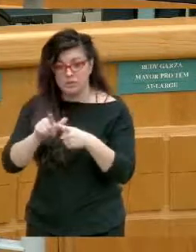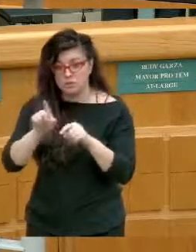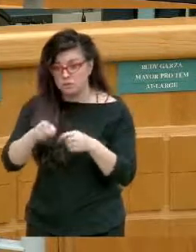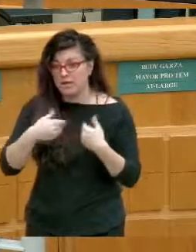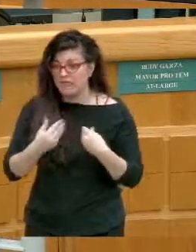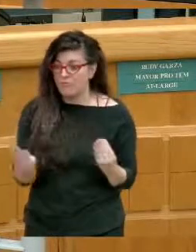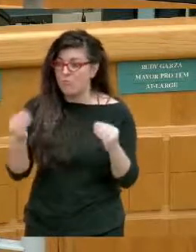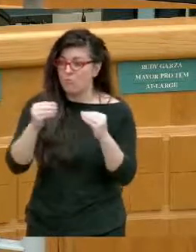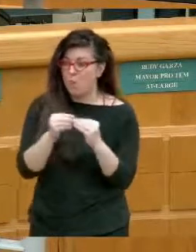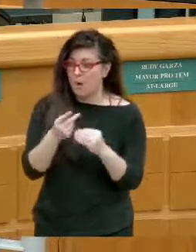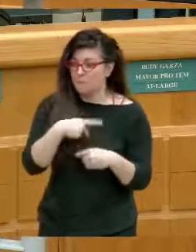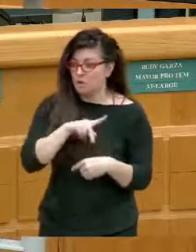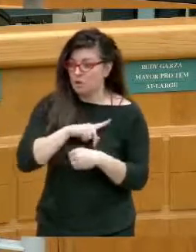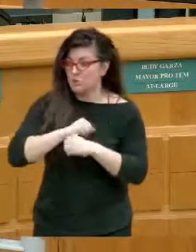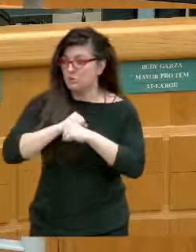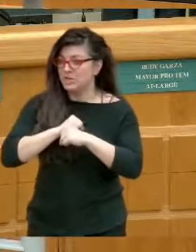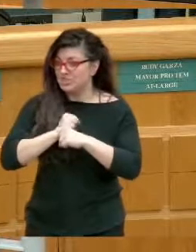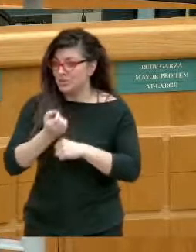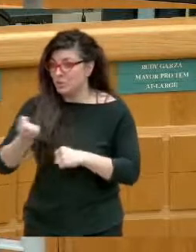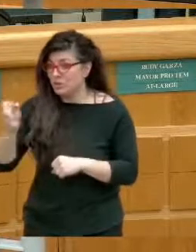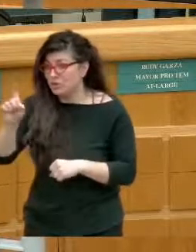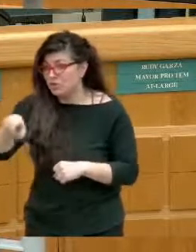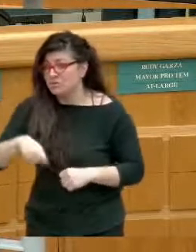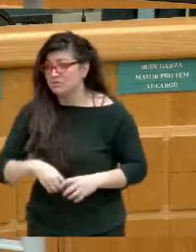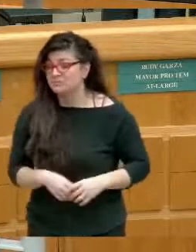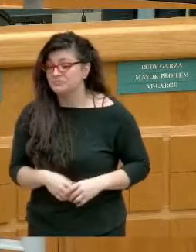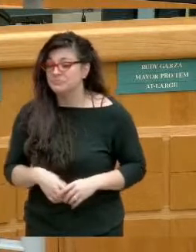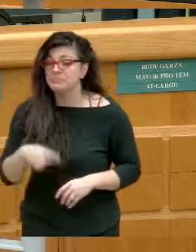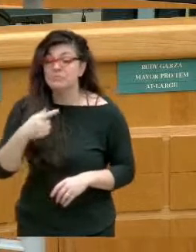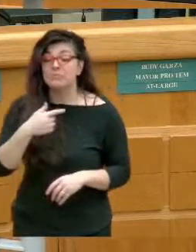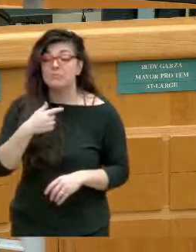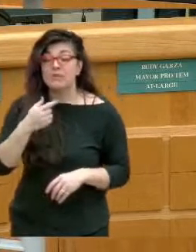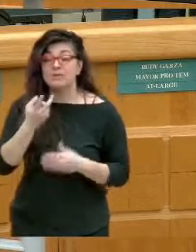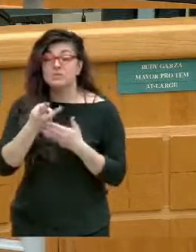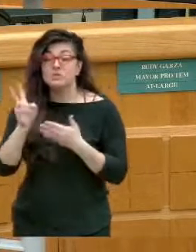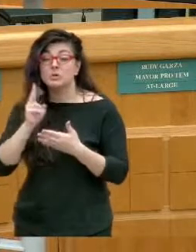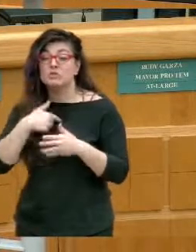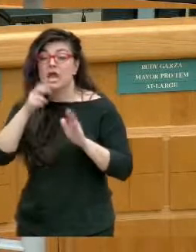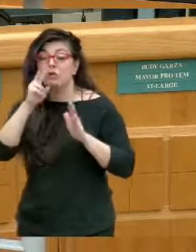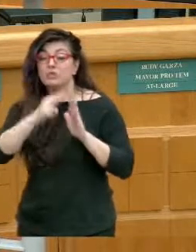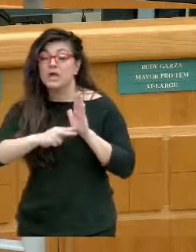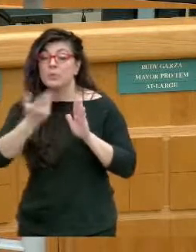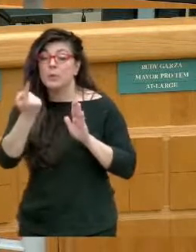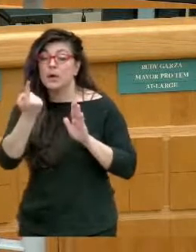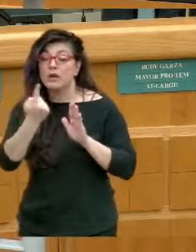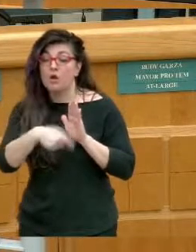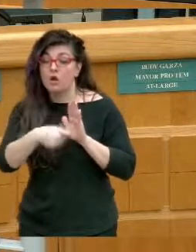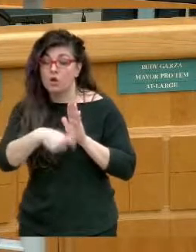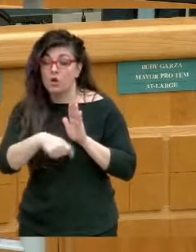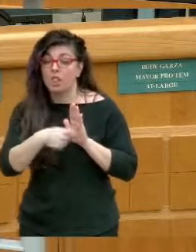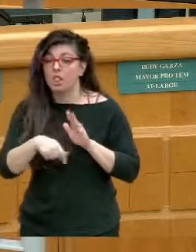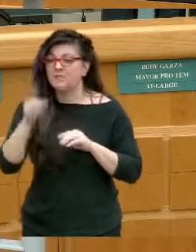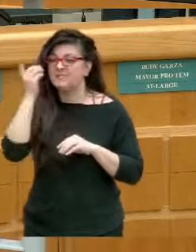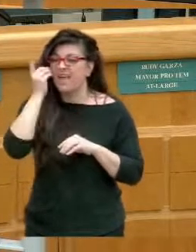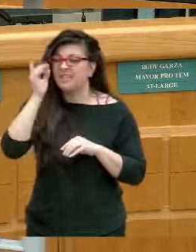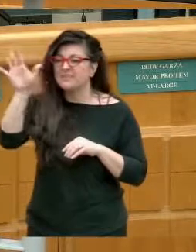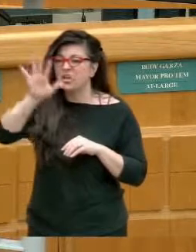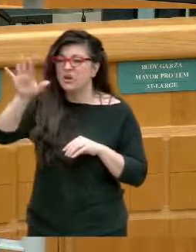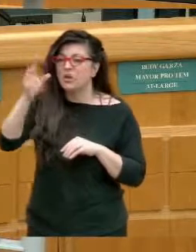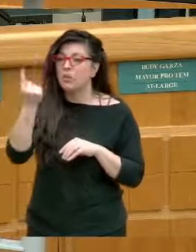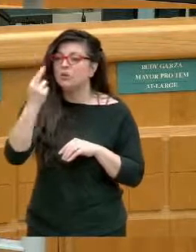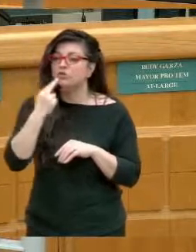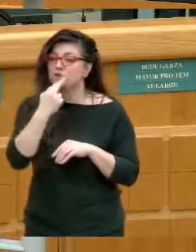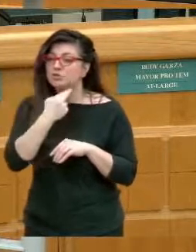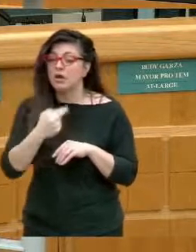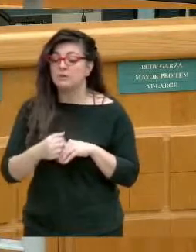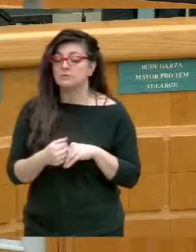that. I did read an article a couple weeks ago about a restaurant in Dallas where one of the workers said that the manager said